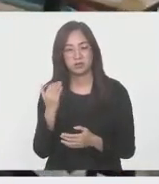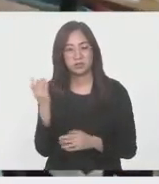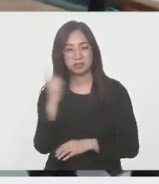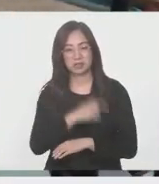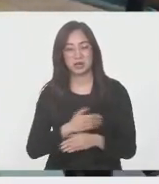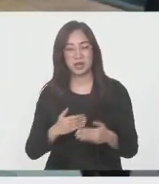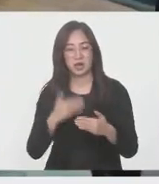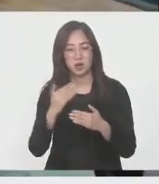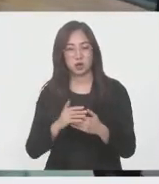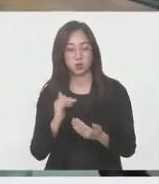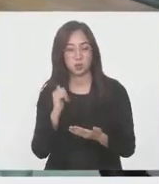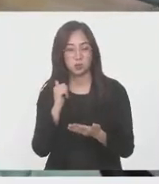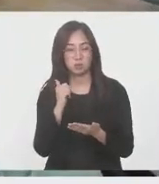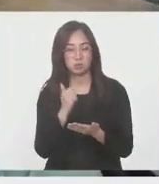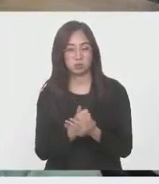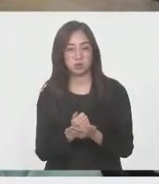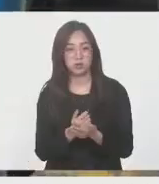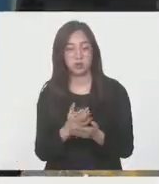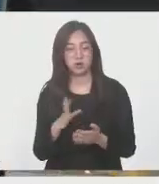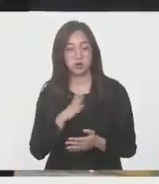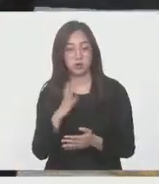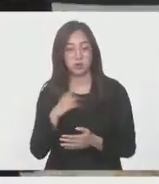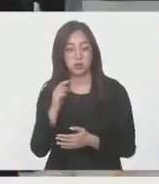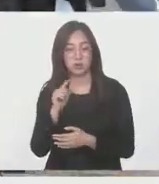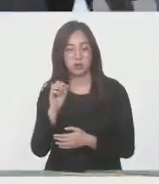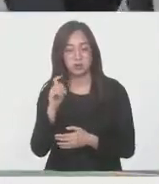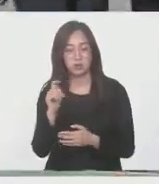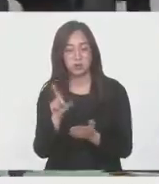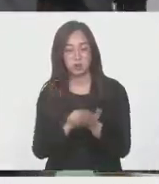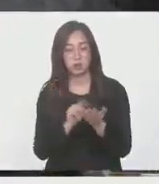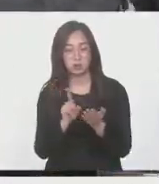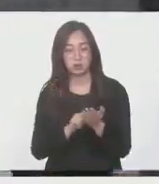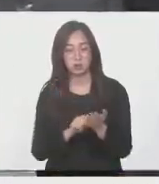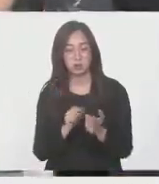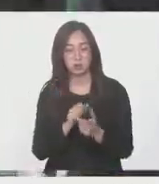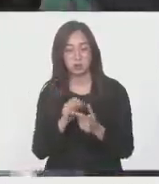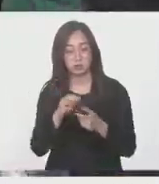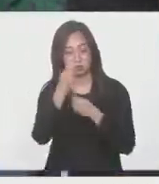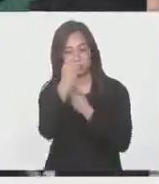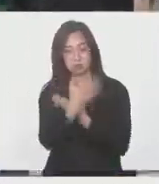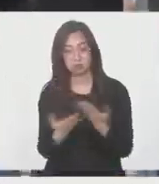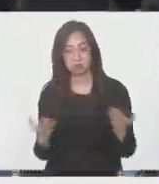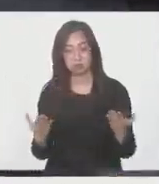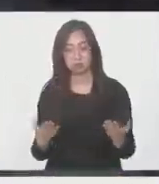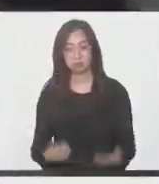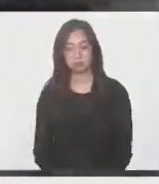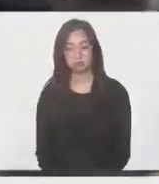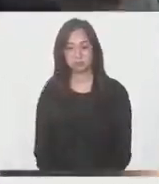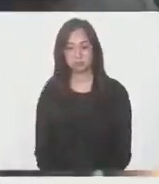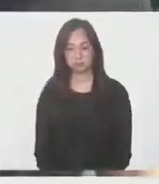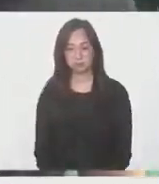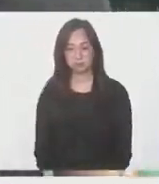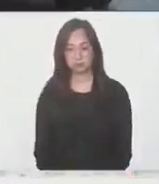its publication in the Official Gazette or in a newspaper or general circulation.